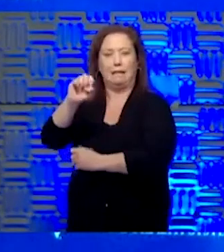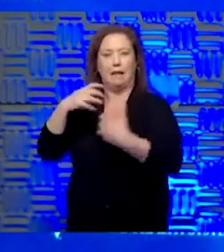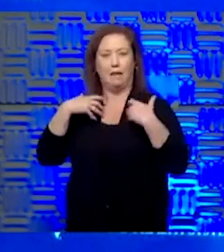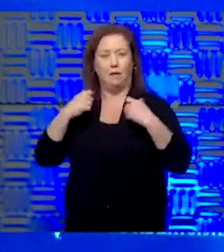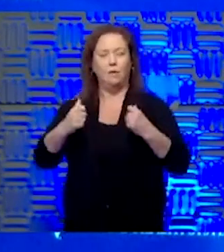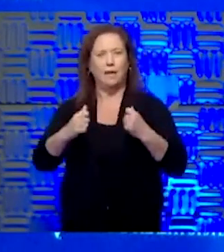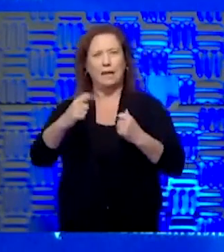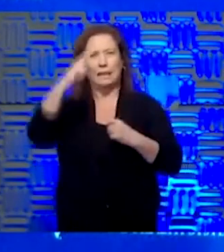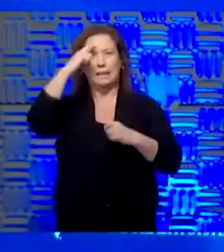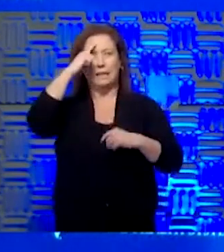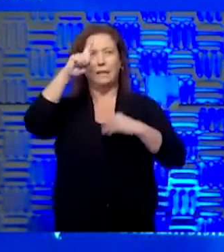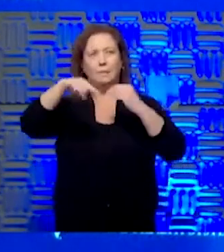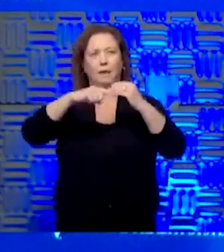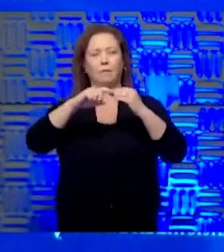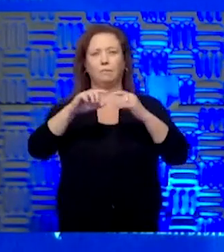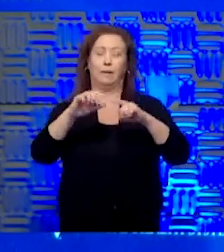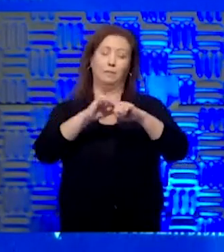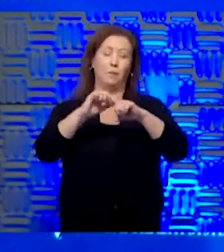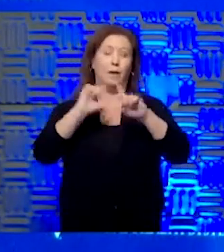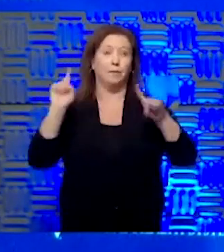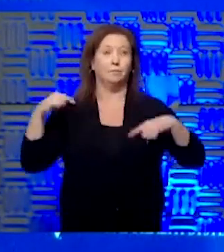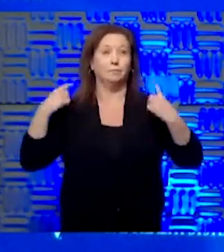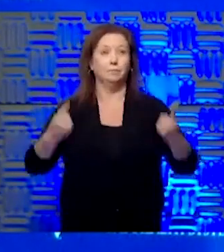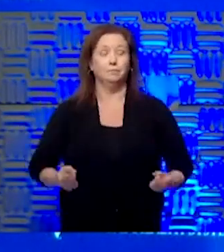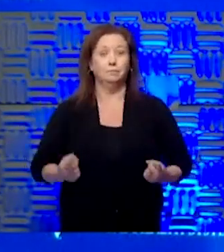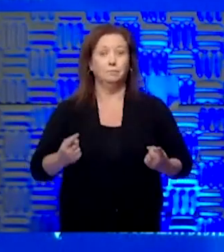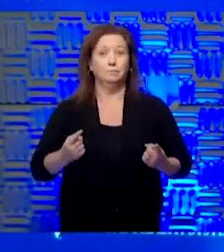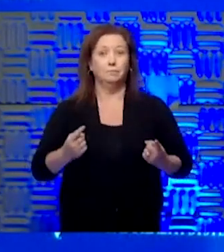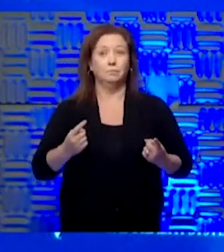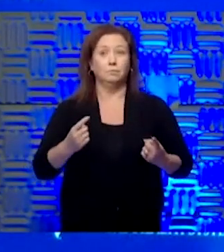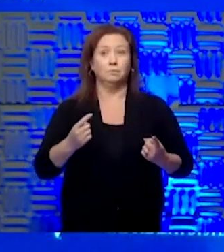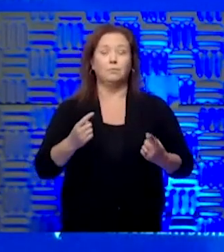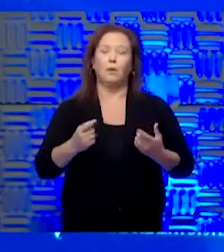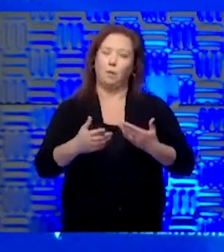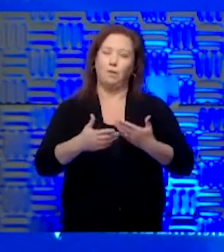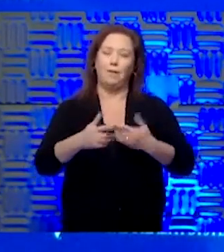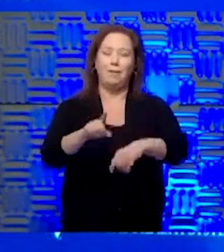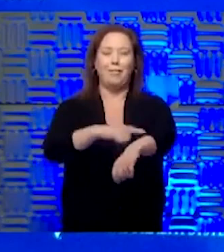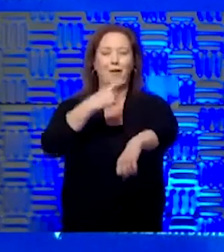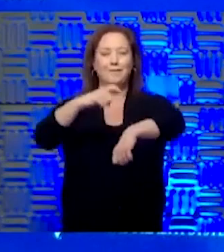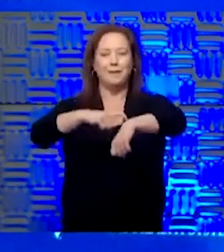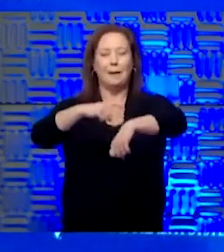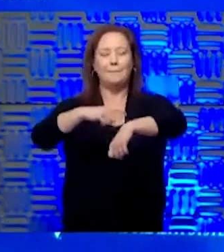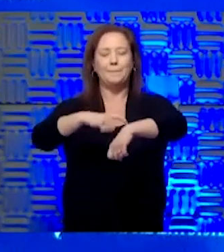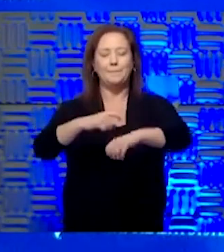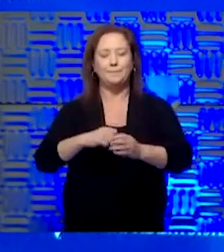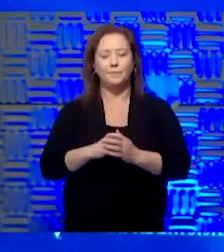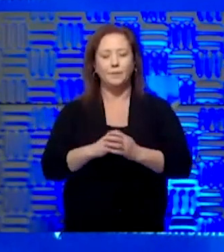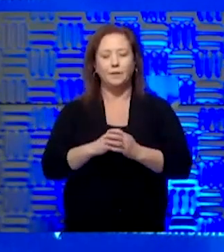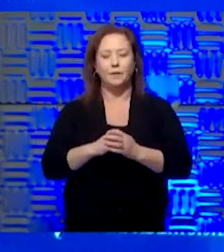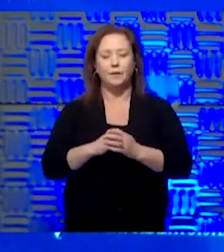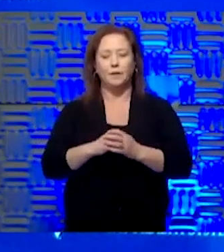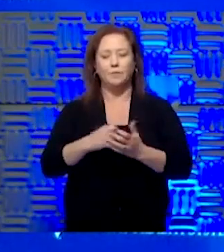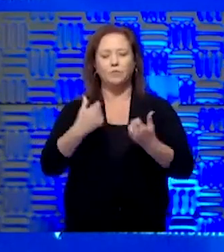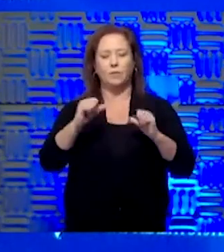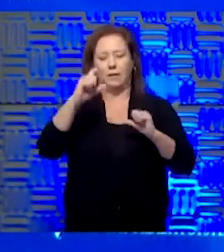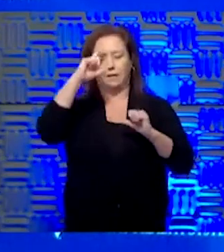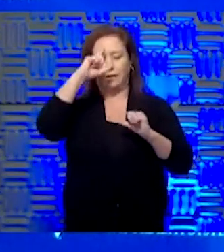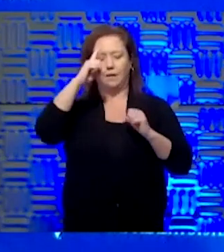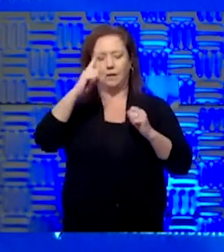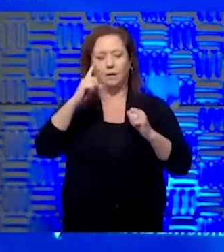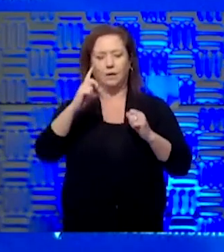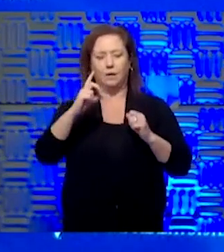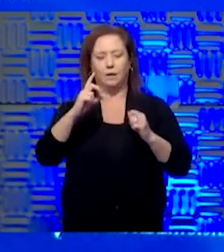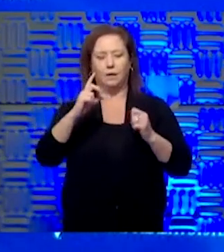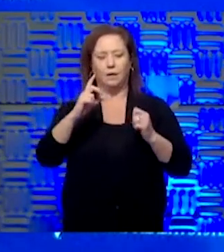that's just because I've practiced that way for, approximately a very long time. And but the other thing is sometimes I just want to